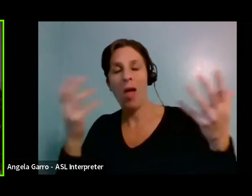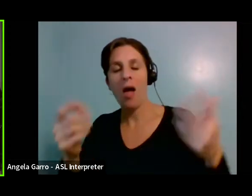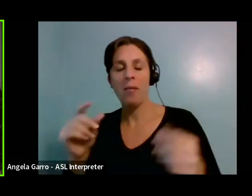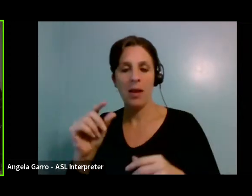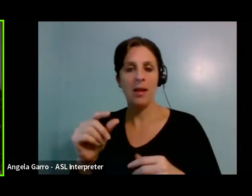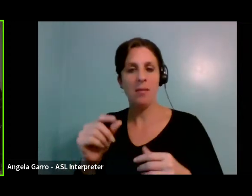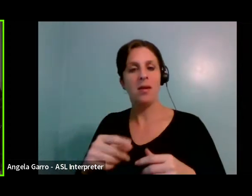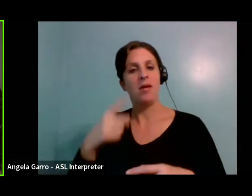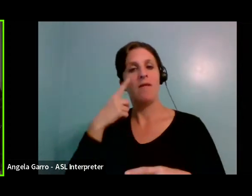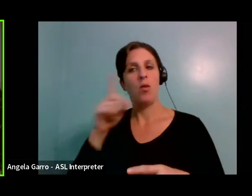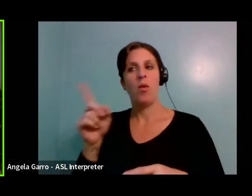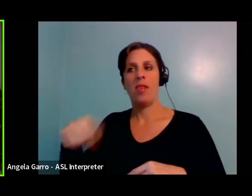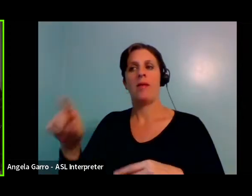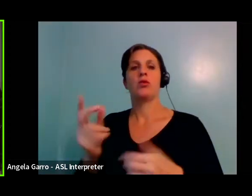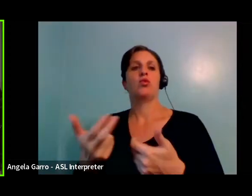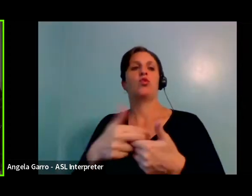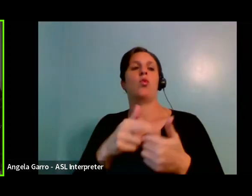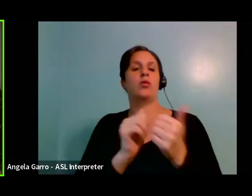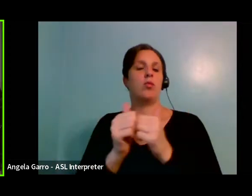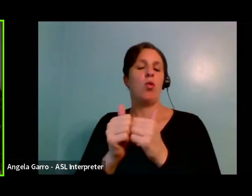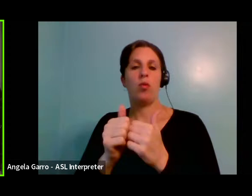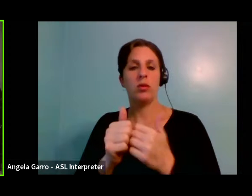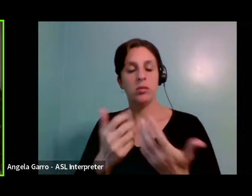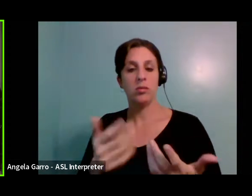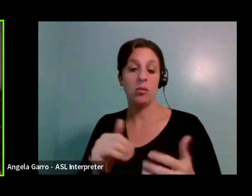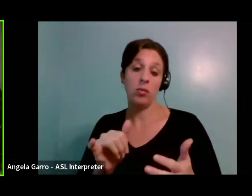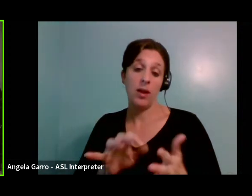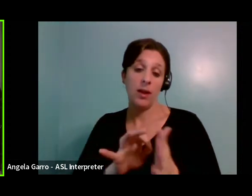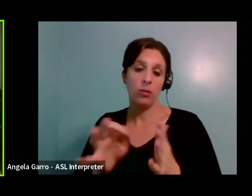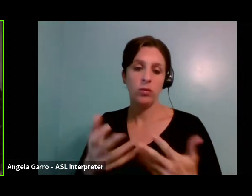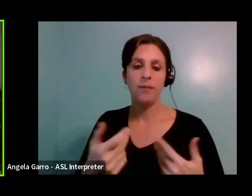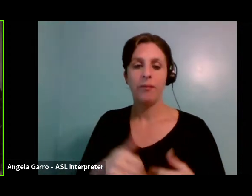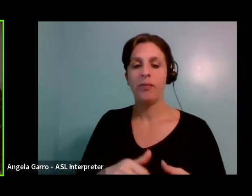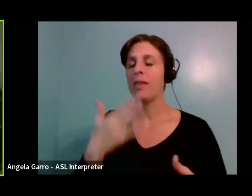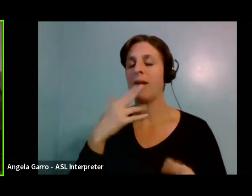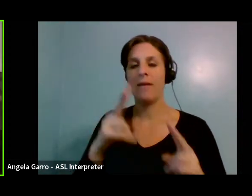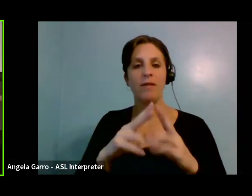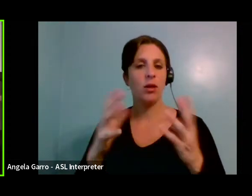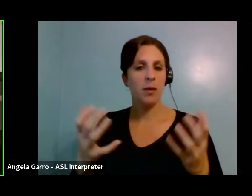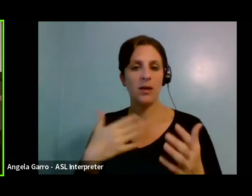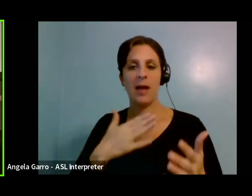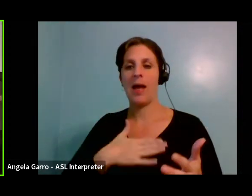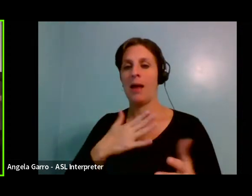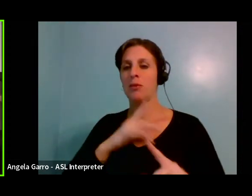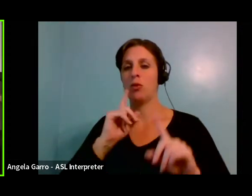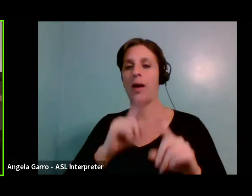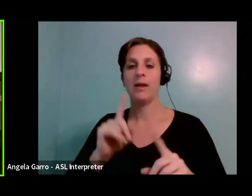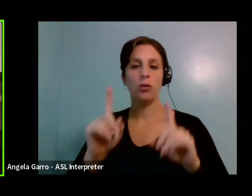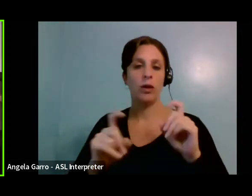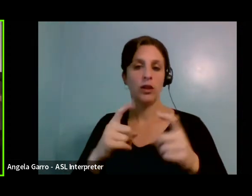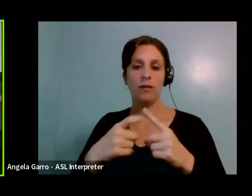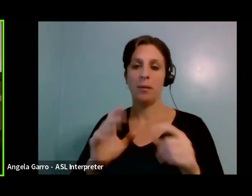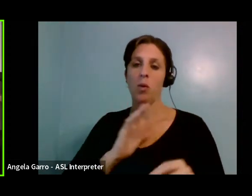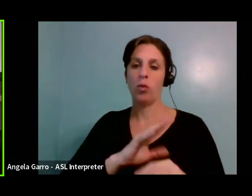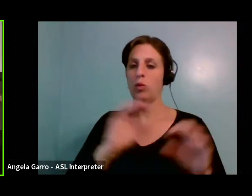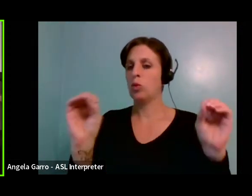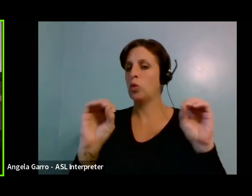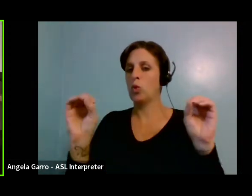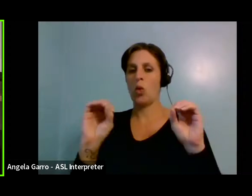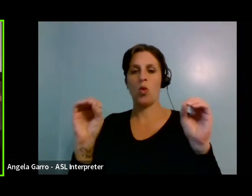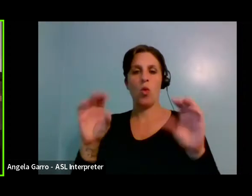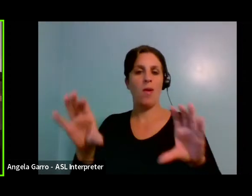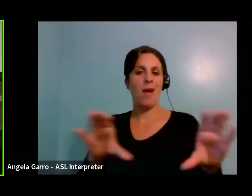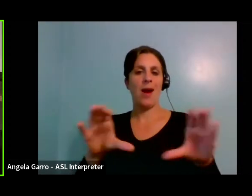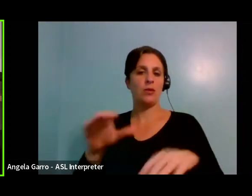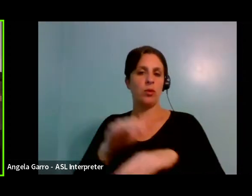counts. So thank you very much. I'm happy to answer questions from the board. There's no action here tonight, but if